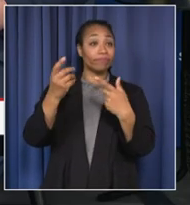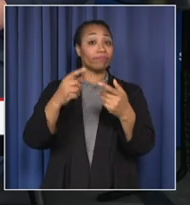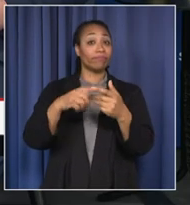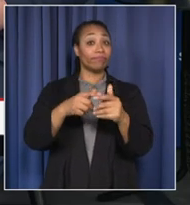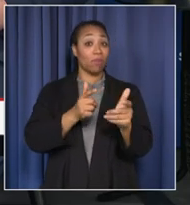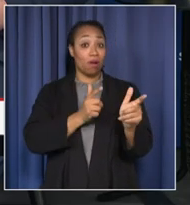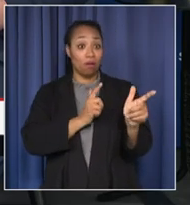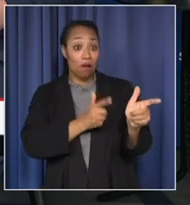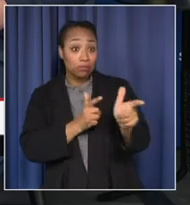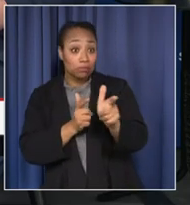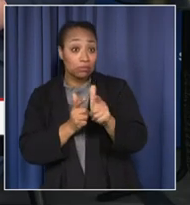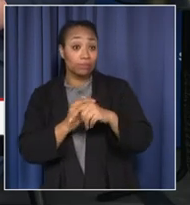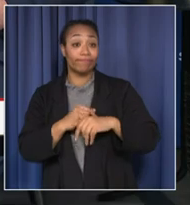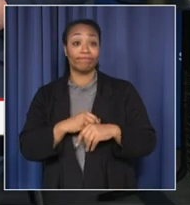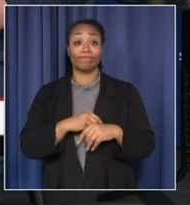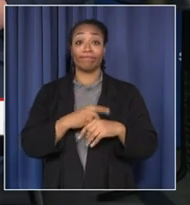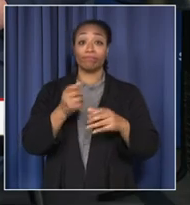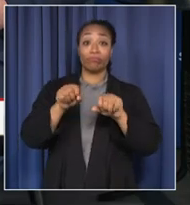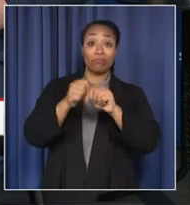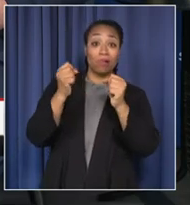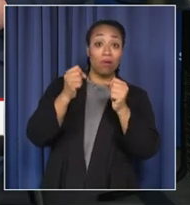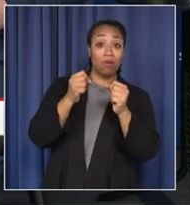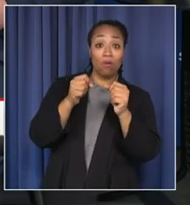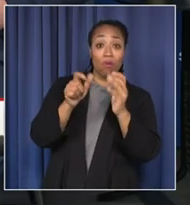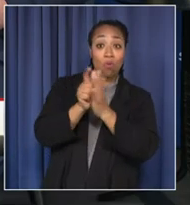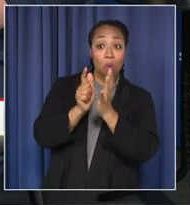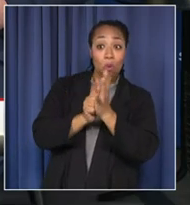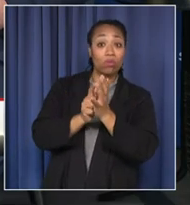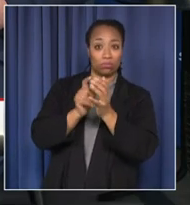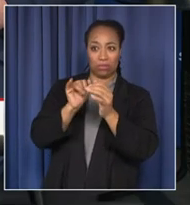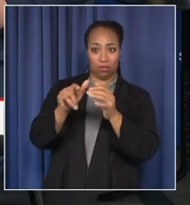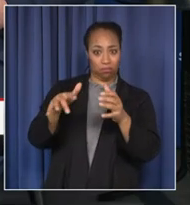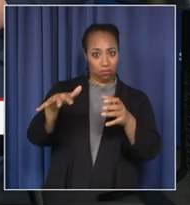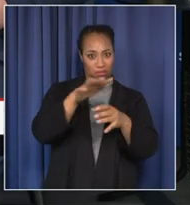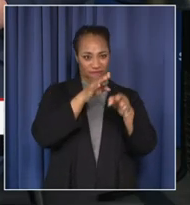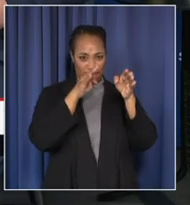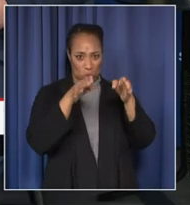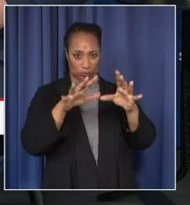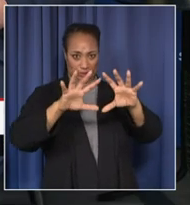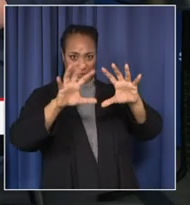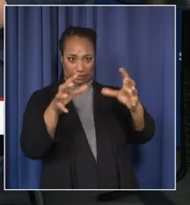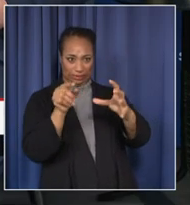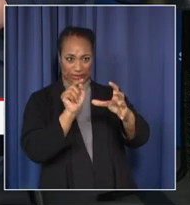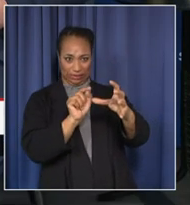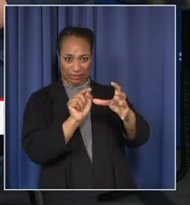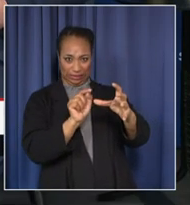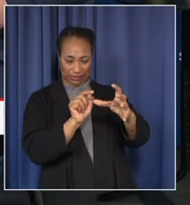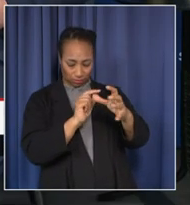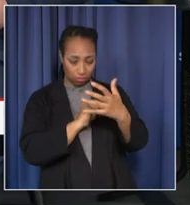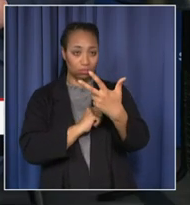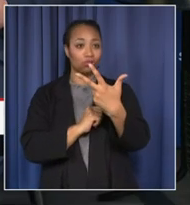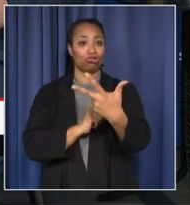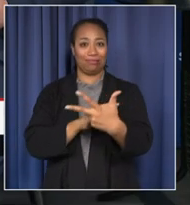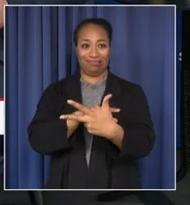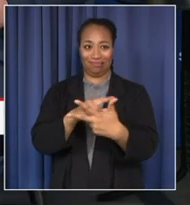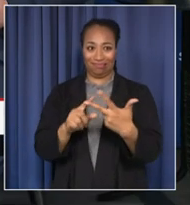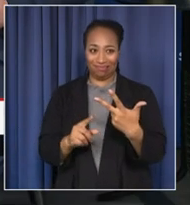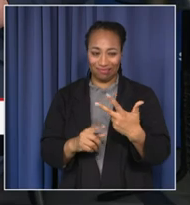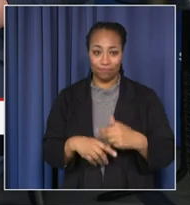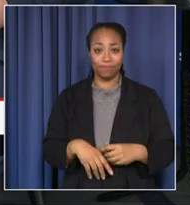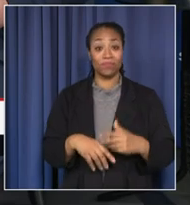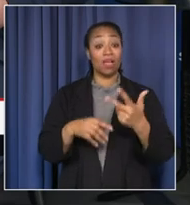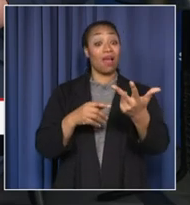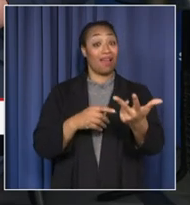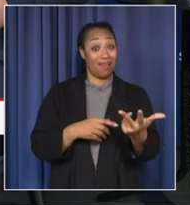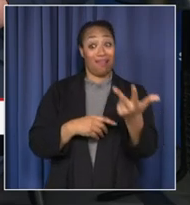and take hard cases to trial. And sometimes we see out of prosecutors, if it's not a slam dunk, they don't want